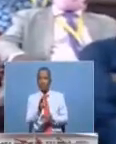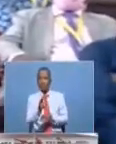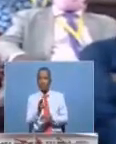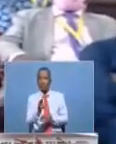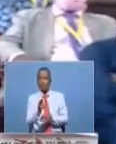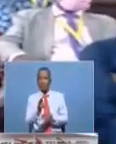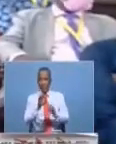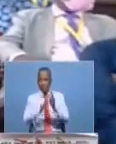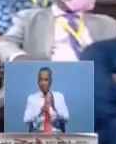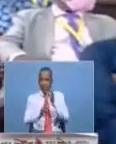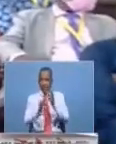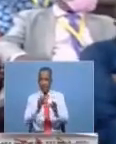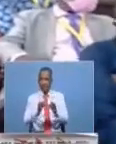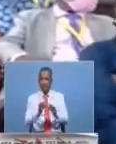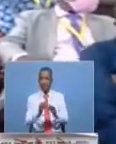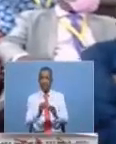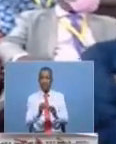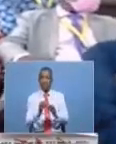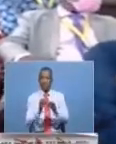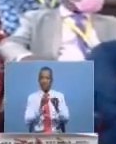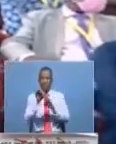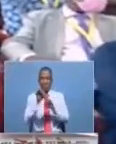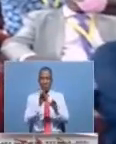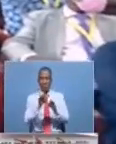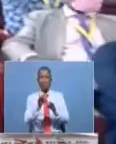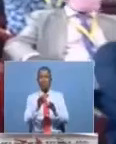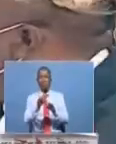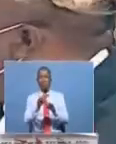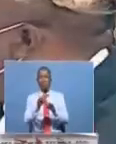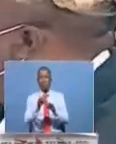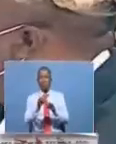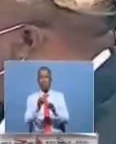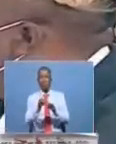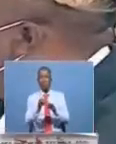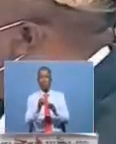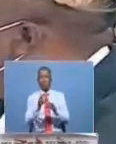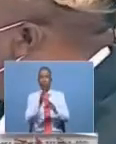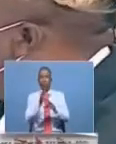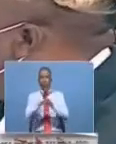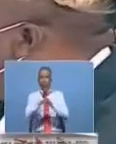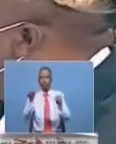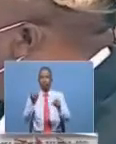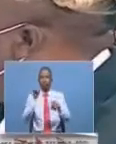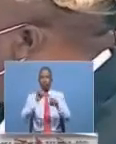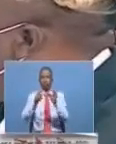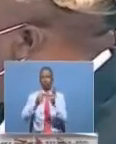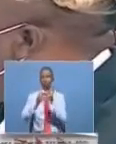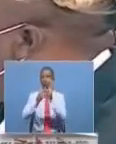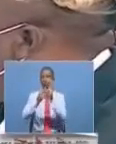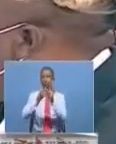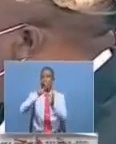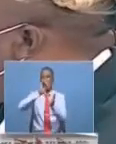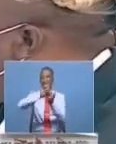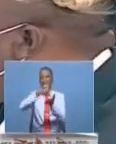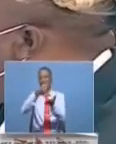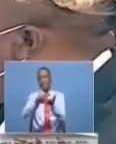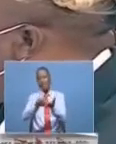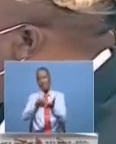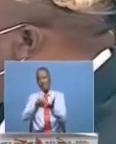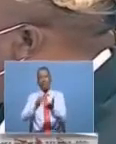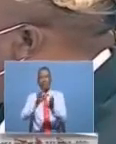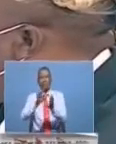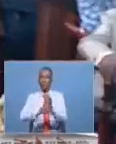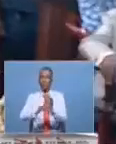they are interpreted as electing not to adduce evidence, then a certain